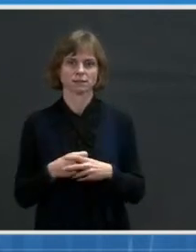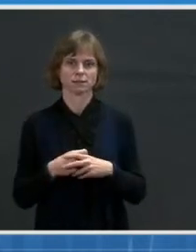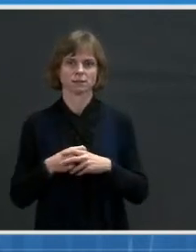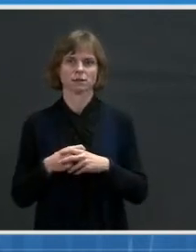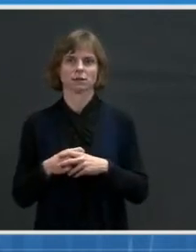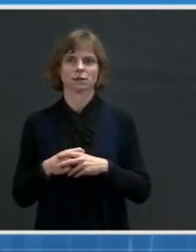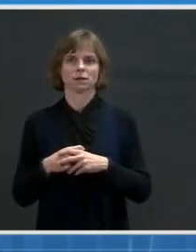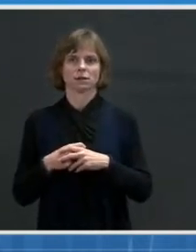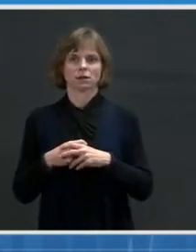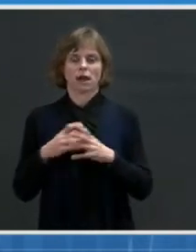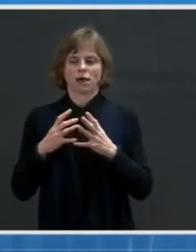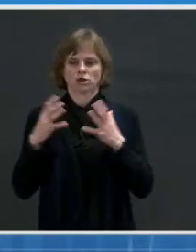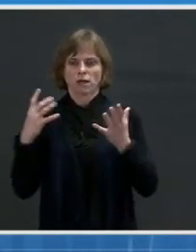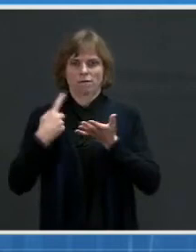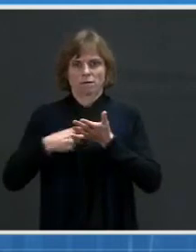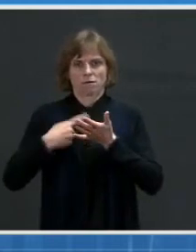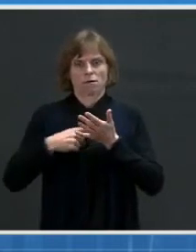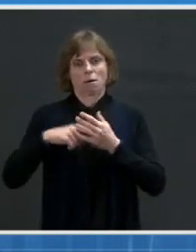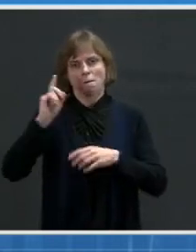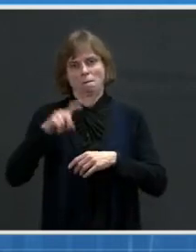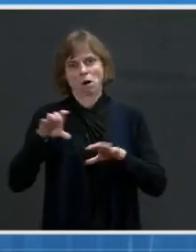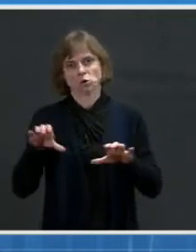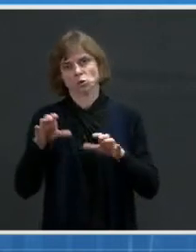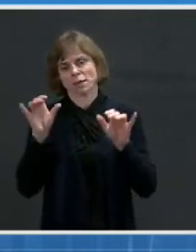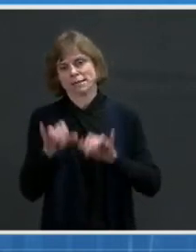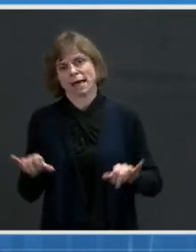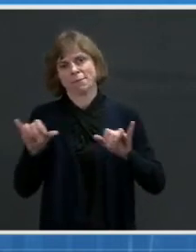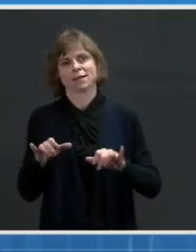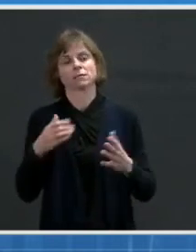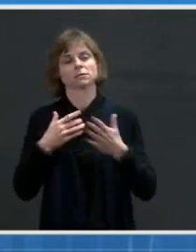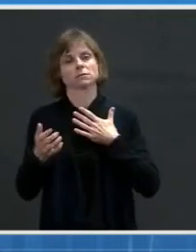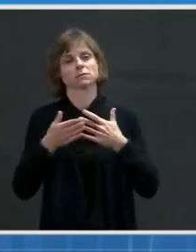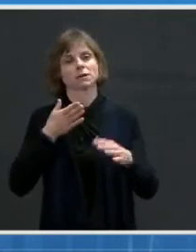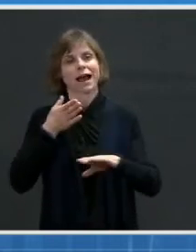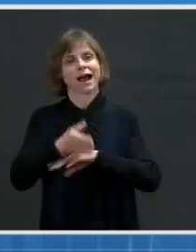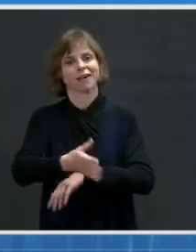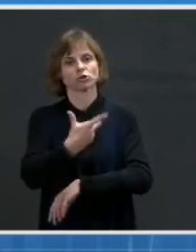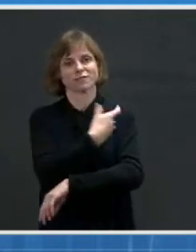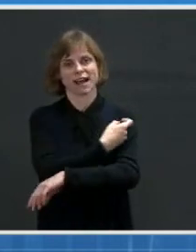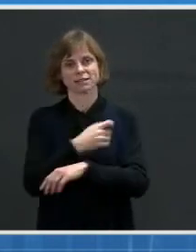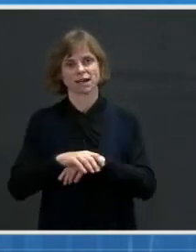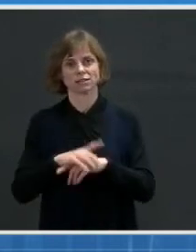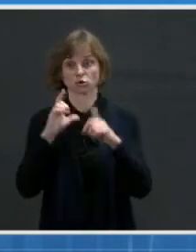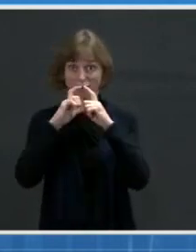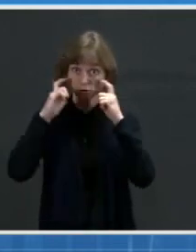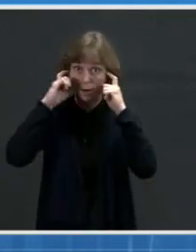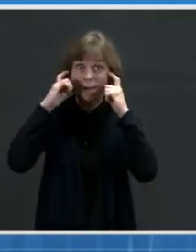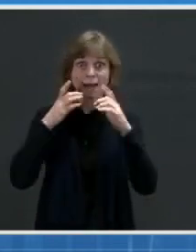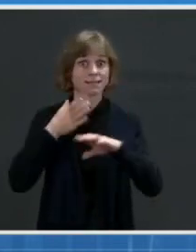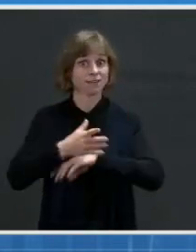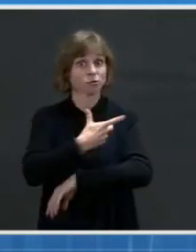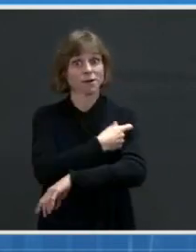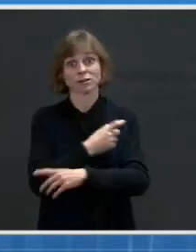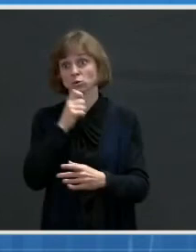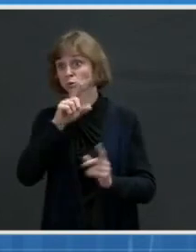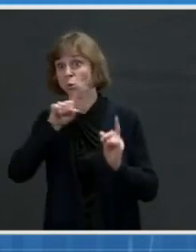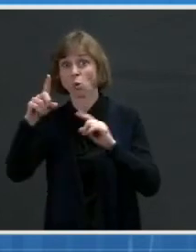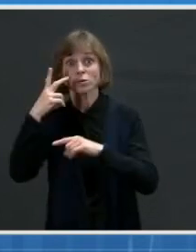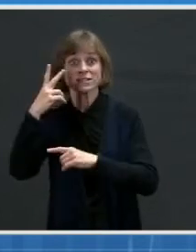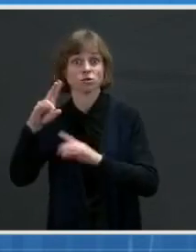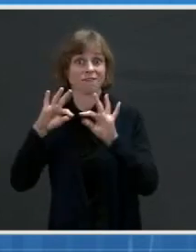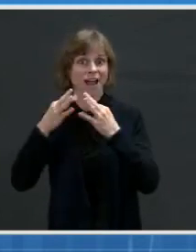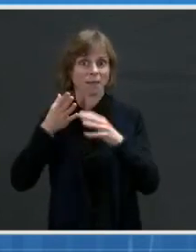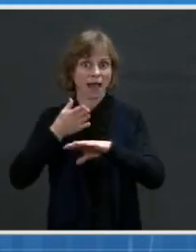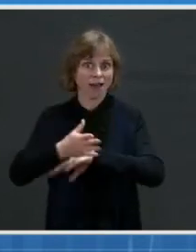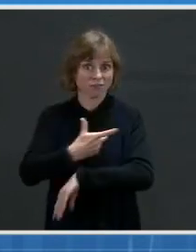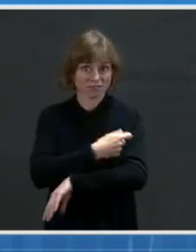need to keep doing the same things even after you get vaccinated. You know, like wearing a mask, not seeing your family, things like that. Do you